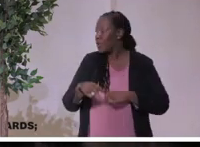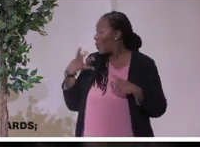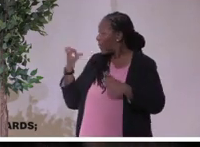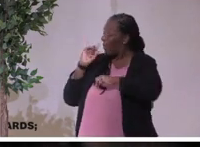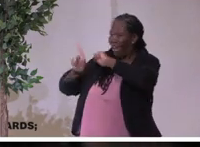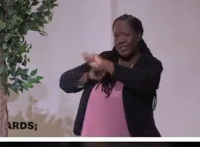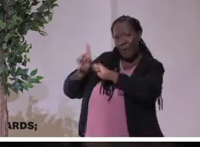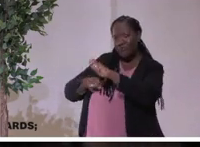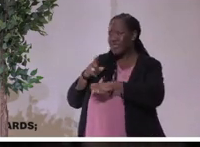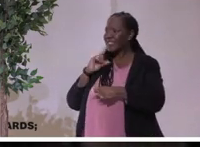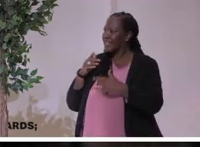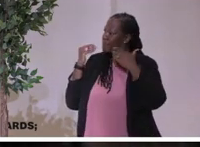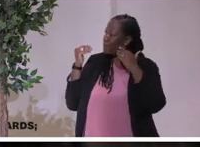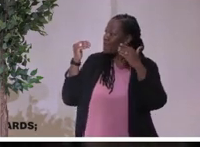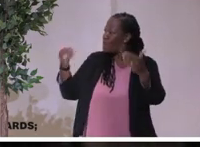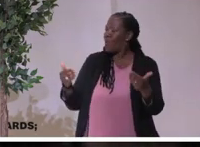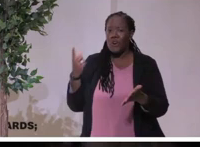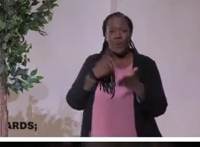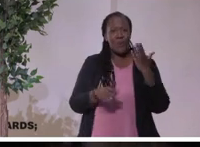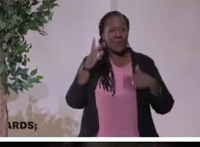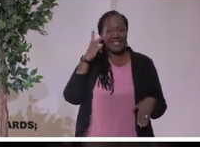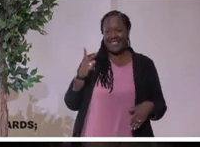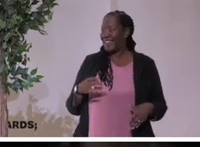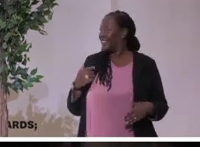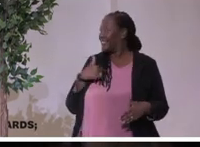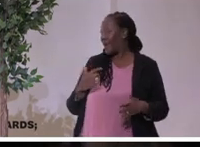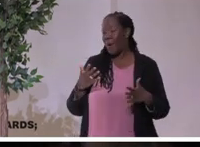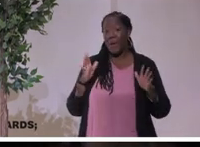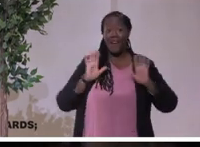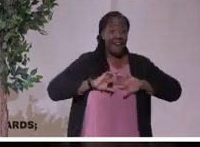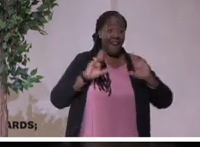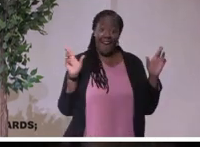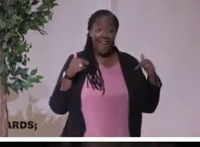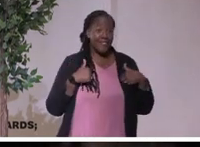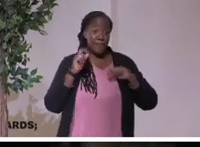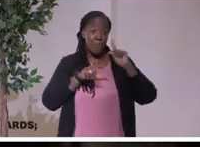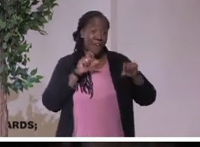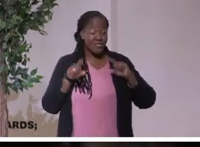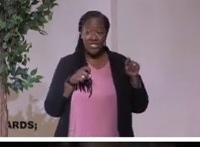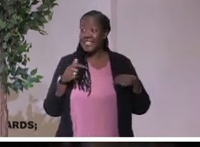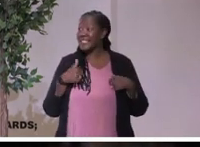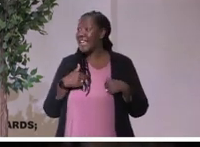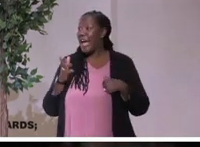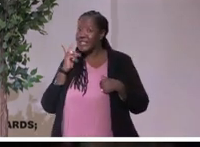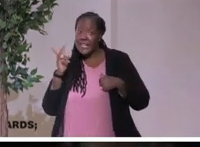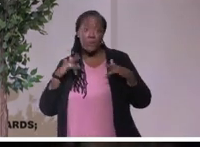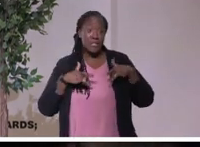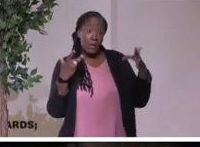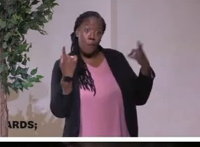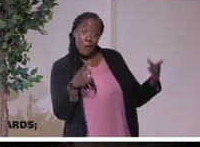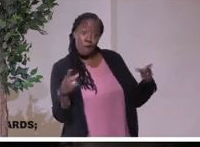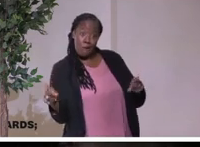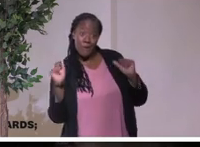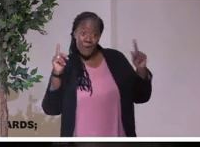and you know, move forward with what we see in our vision with this, okay? So I got some questions. We're going to ask our panelists to see what's going on, and